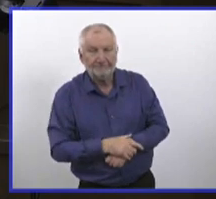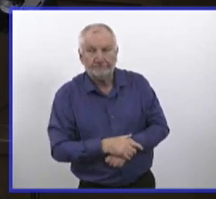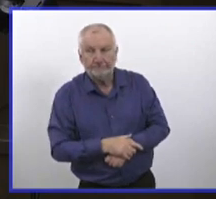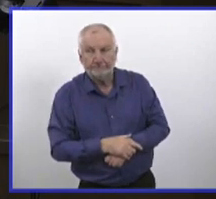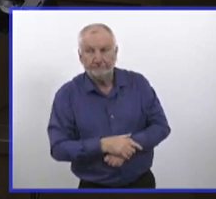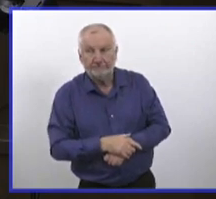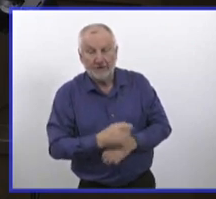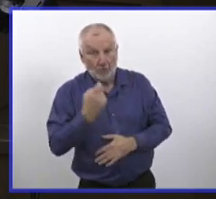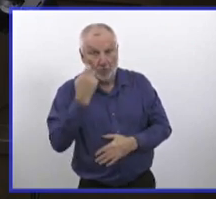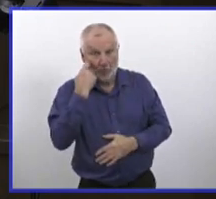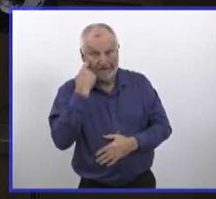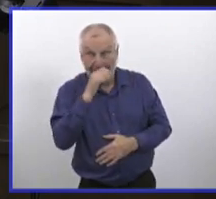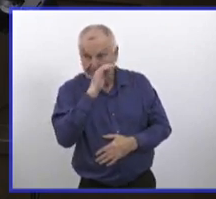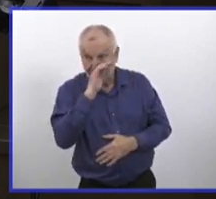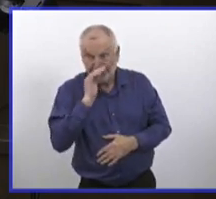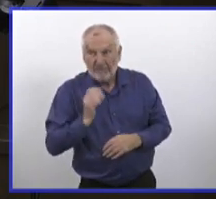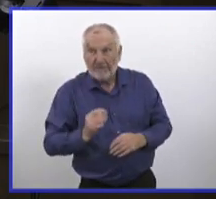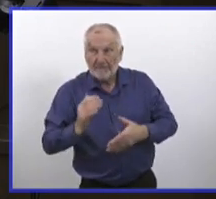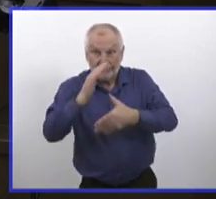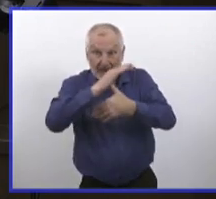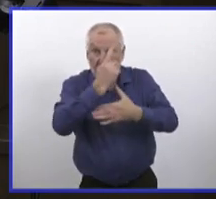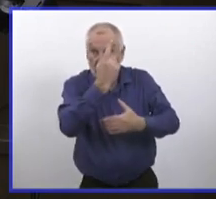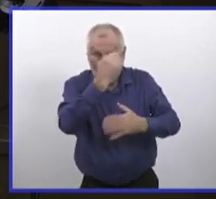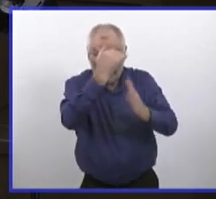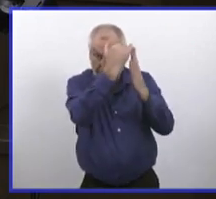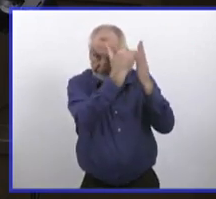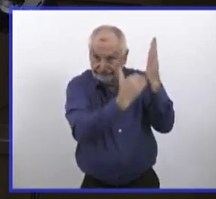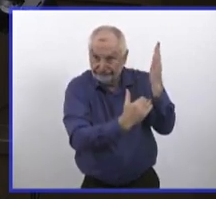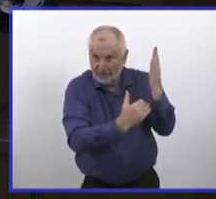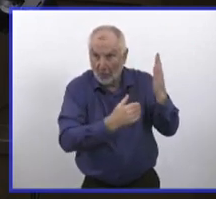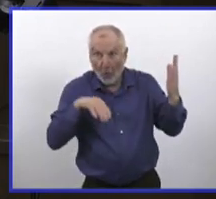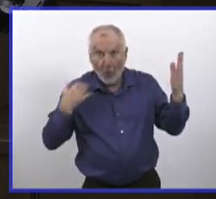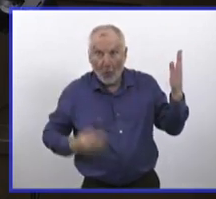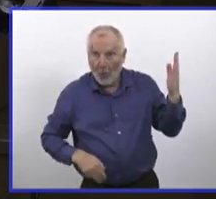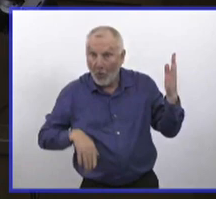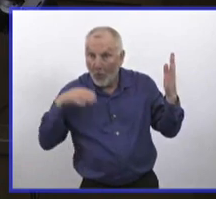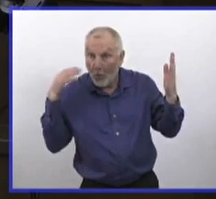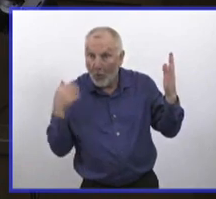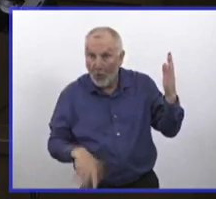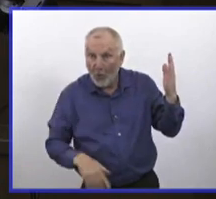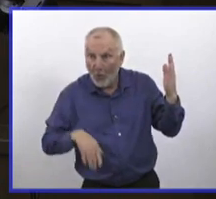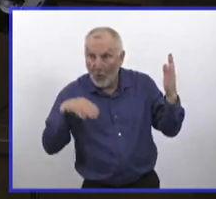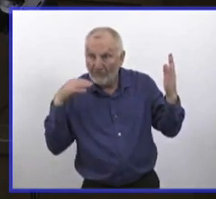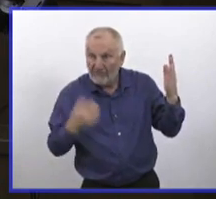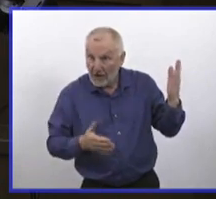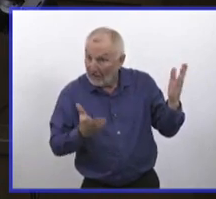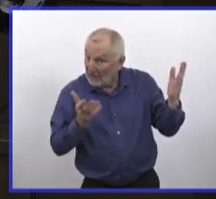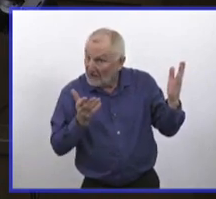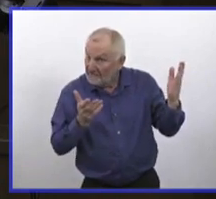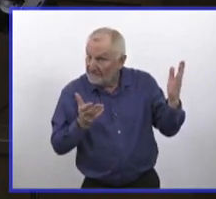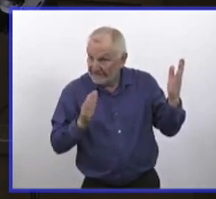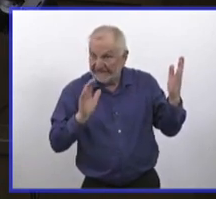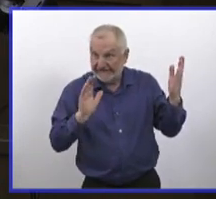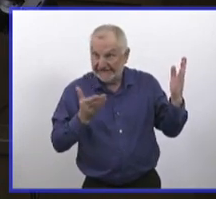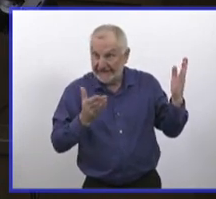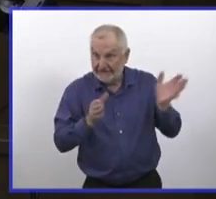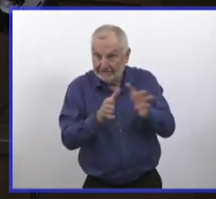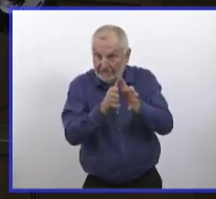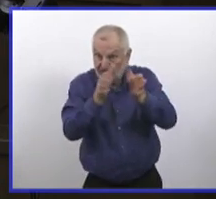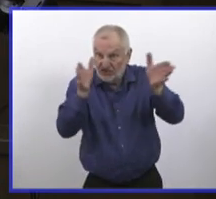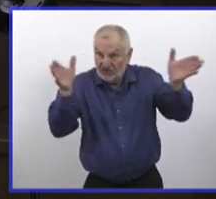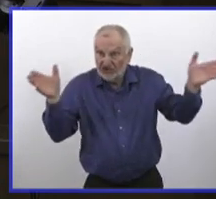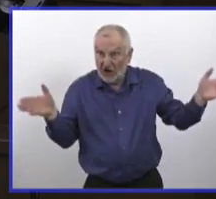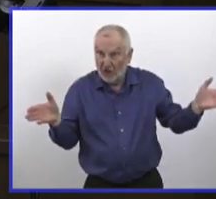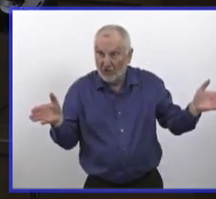released about who's eligible for the AstraZeneca vaccine. It seems like quite a broad list with